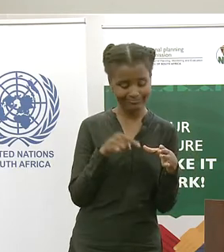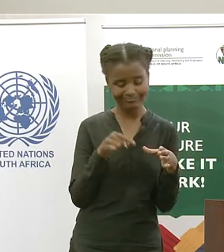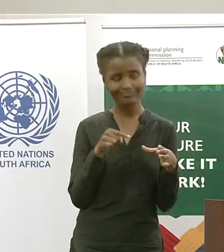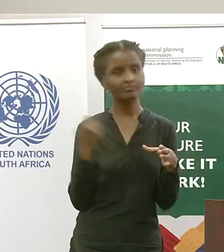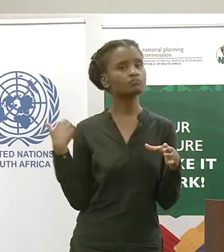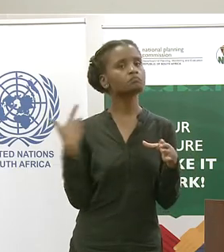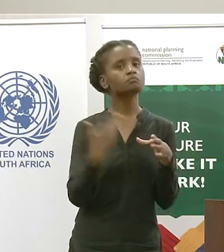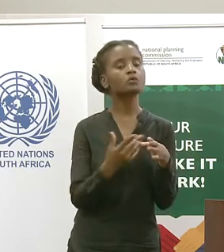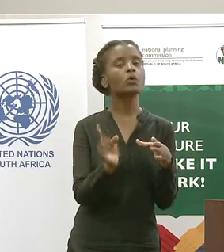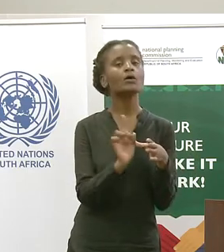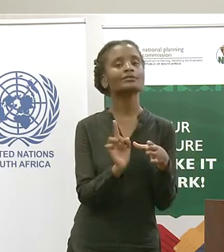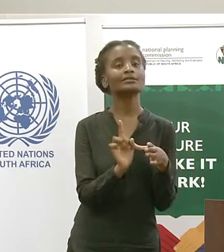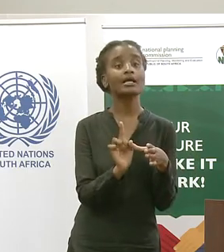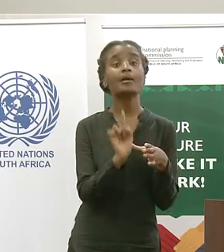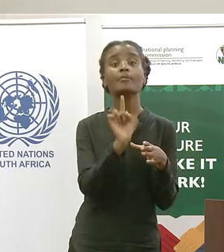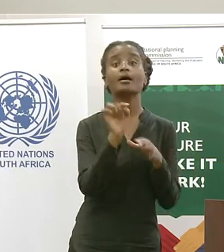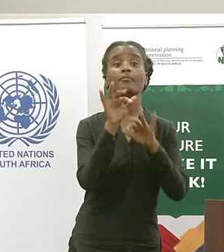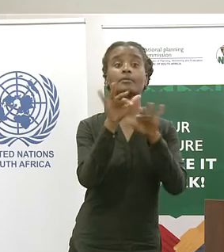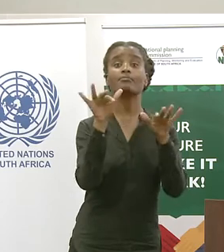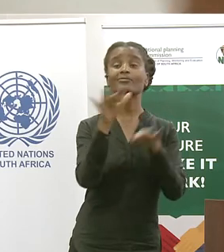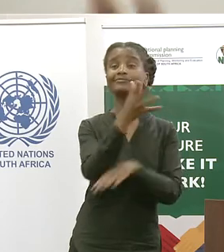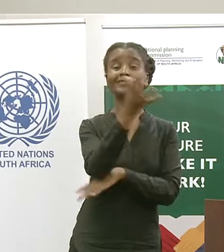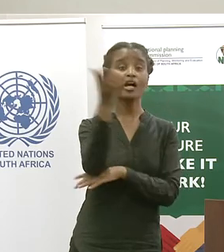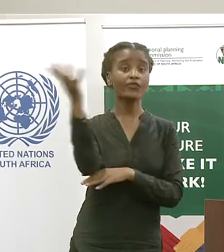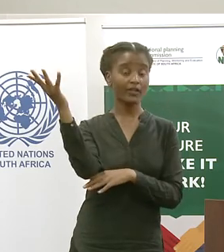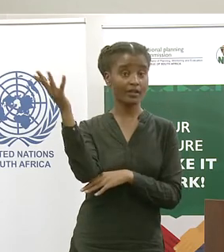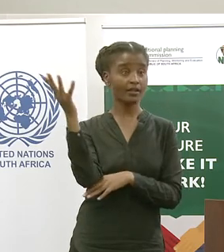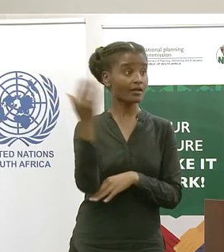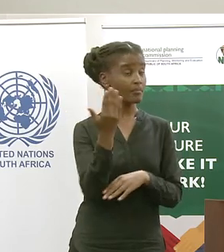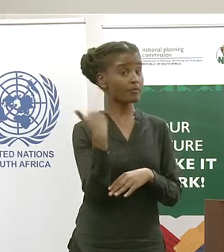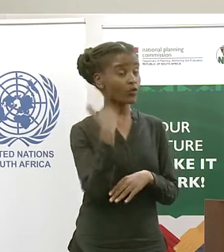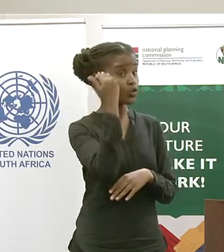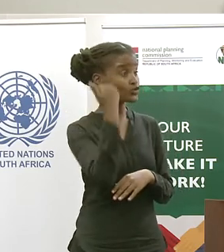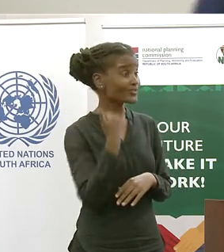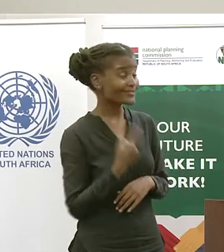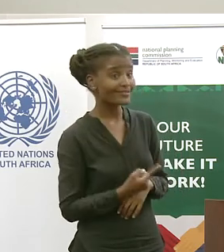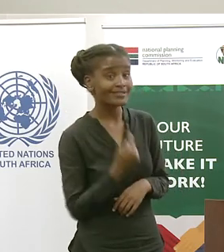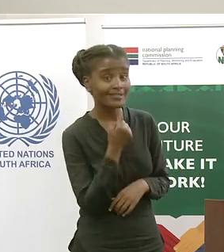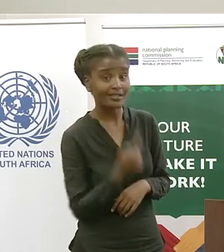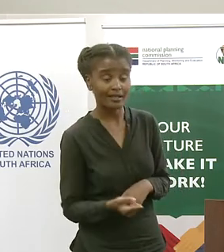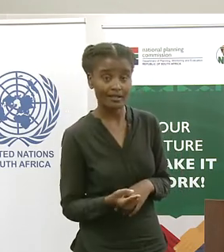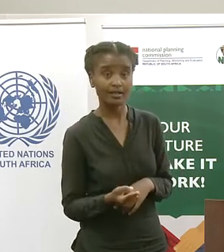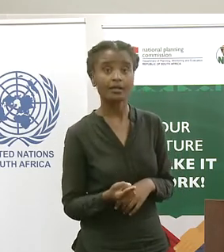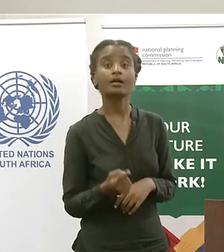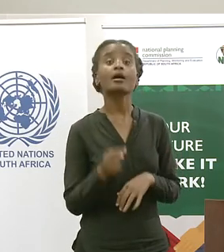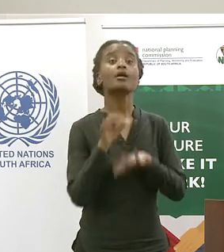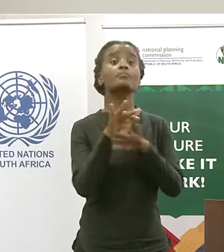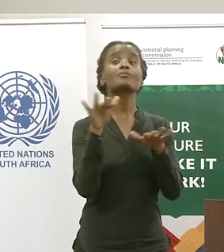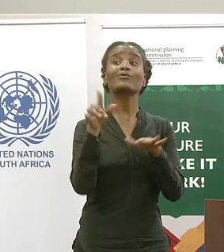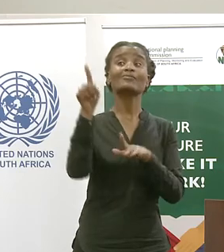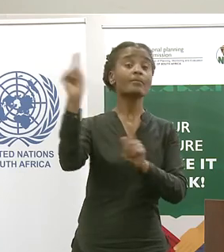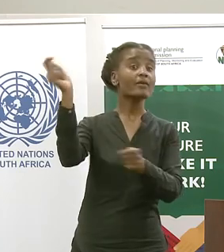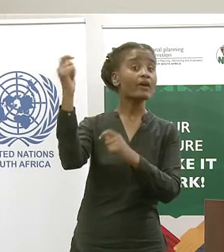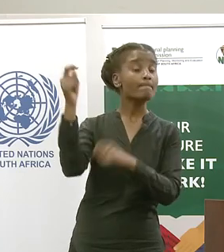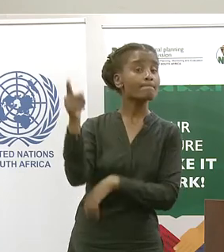live out there, as the justice have indicated to us, the people that live out there in the rural